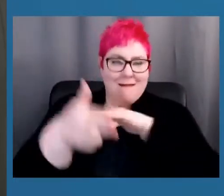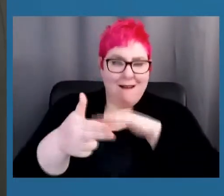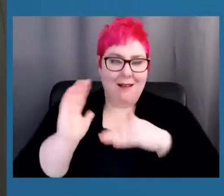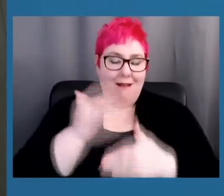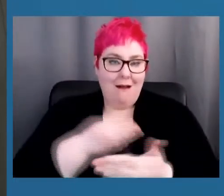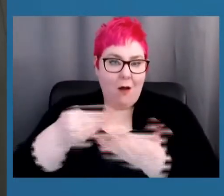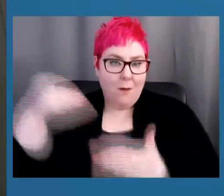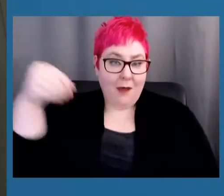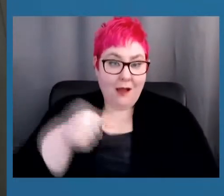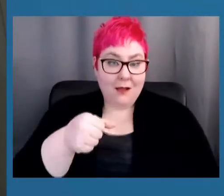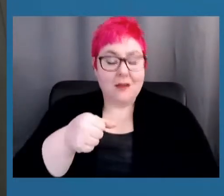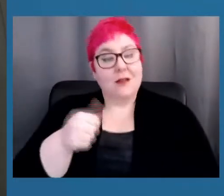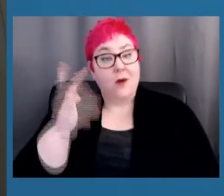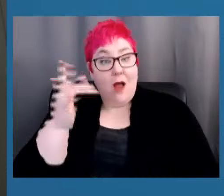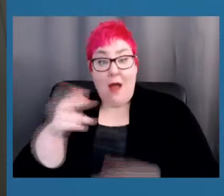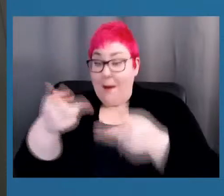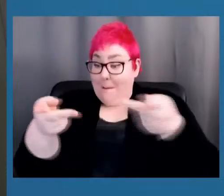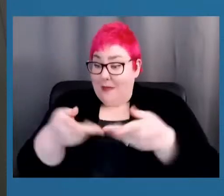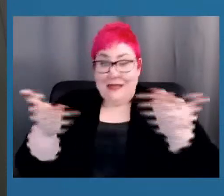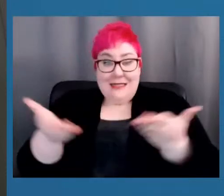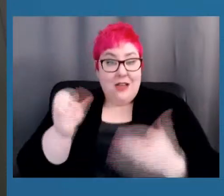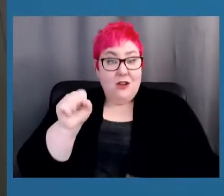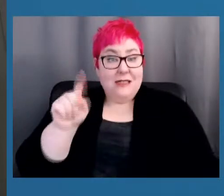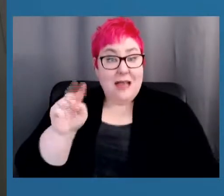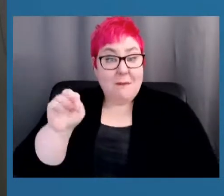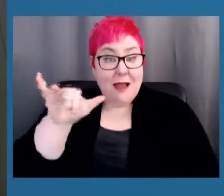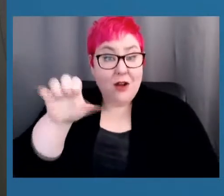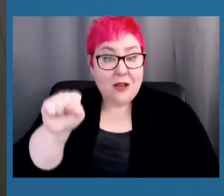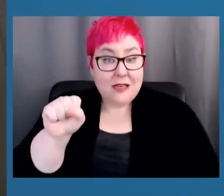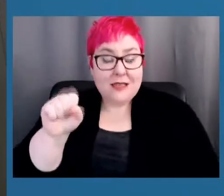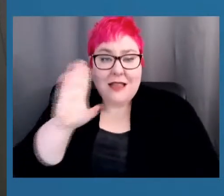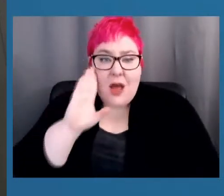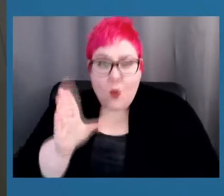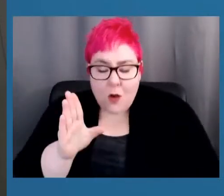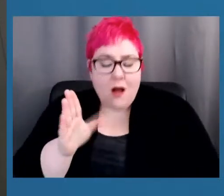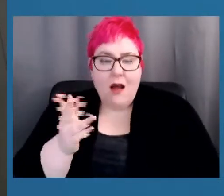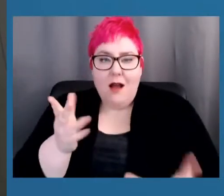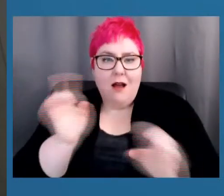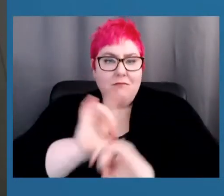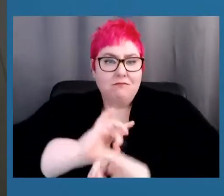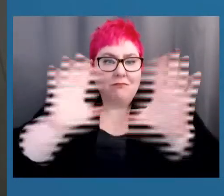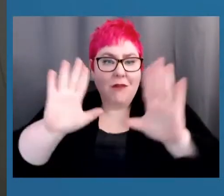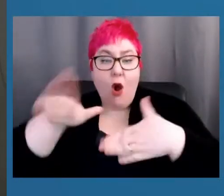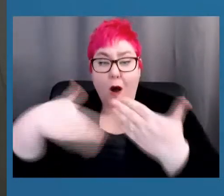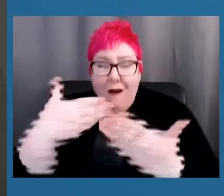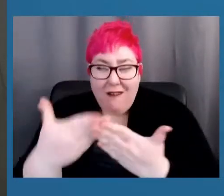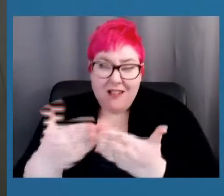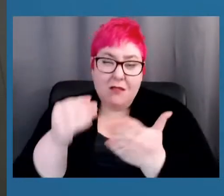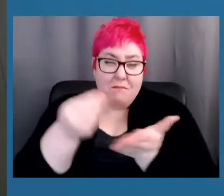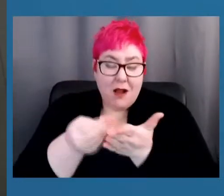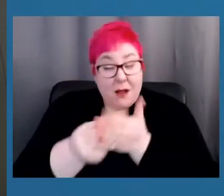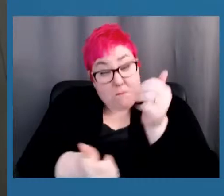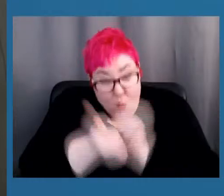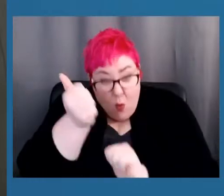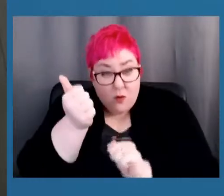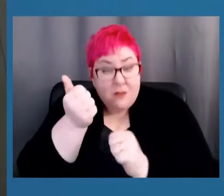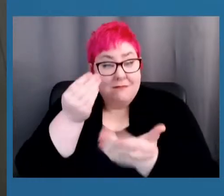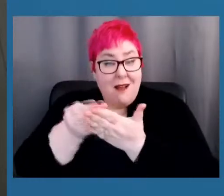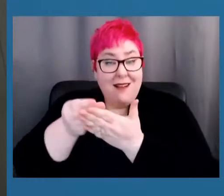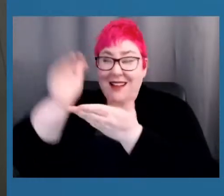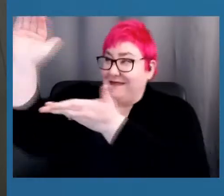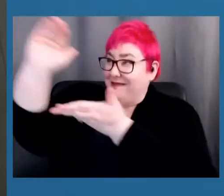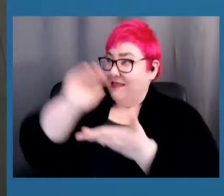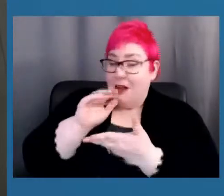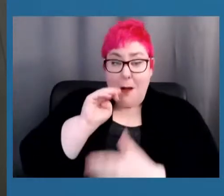place like St. Mary's that'll be devastated when they get almost all their dollars from Medicaid. We've over